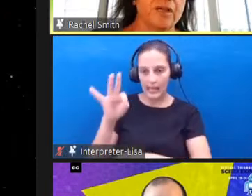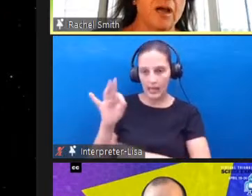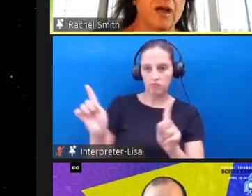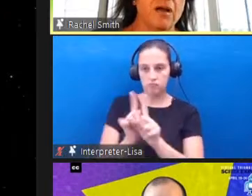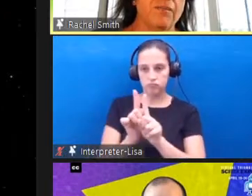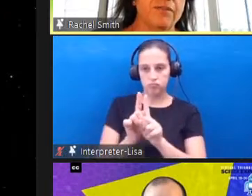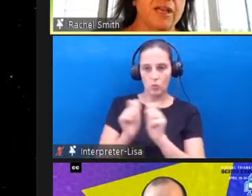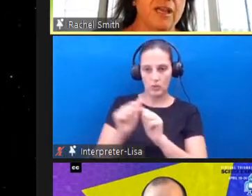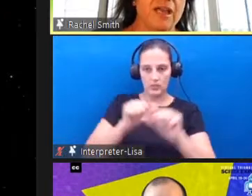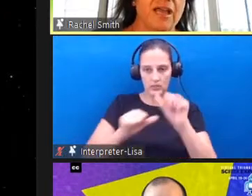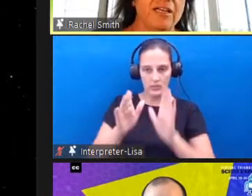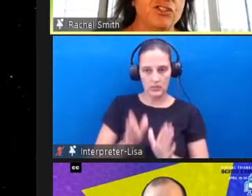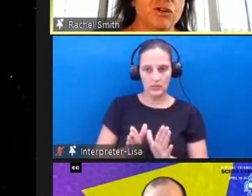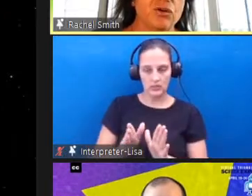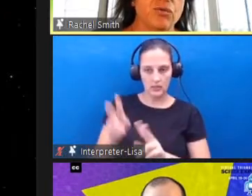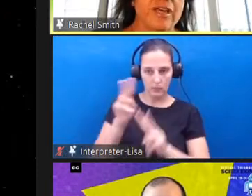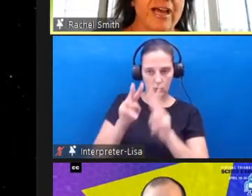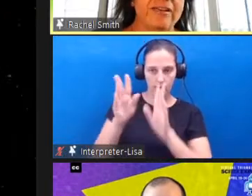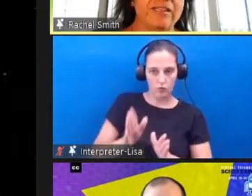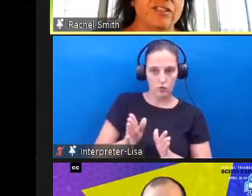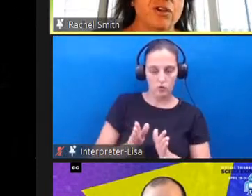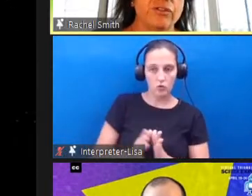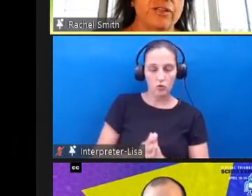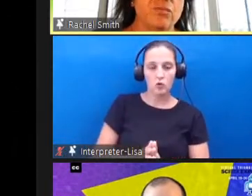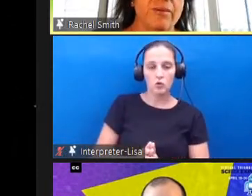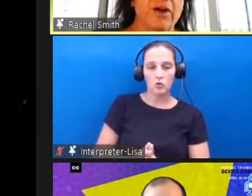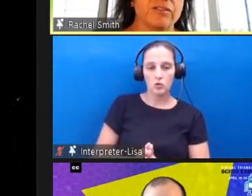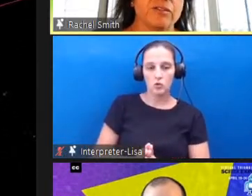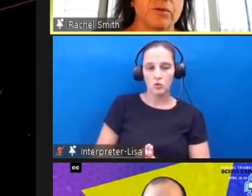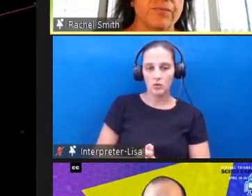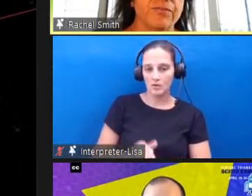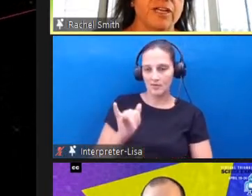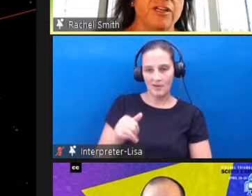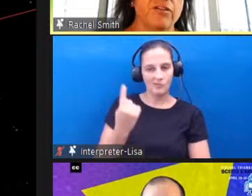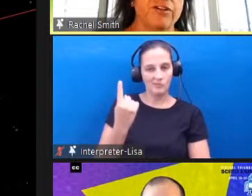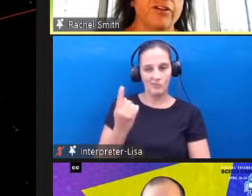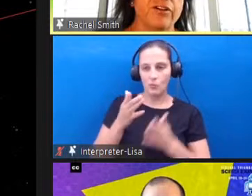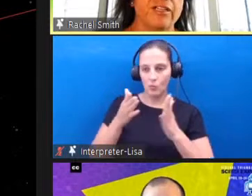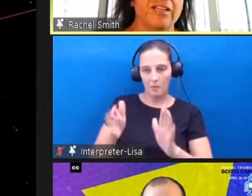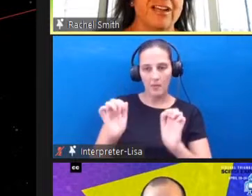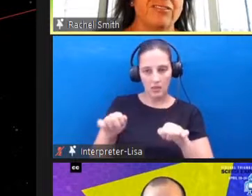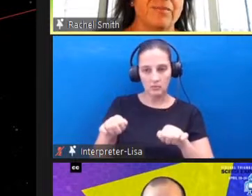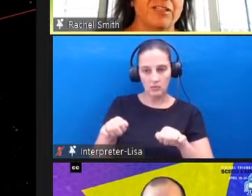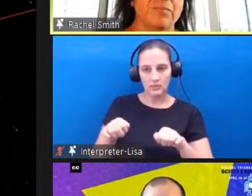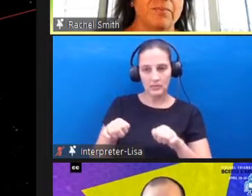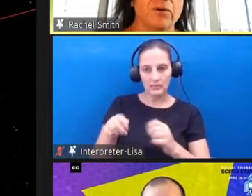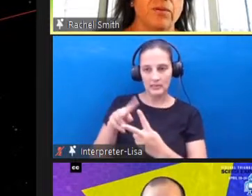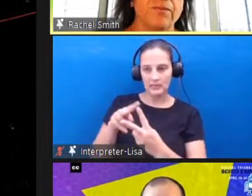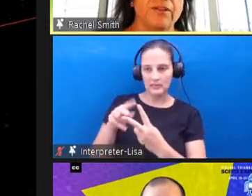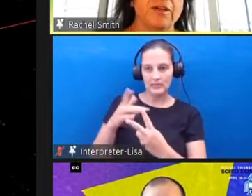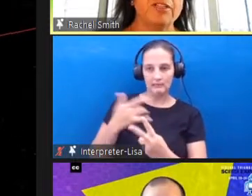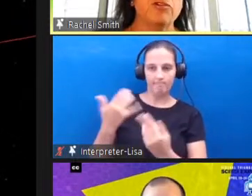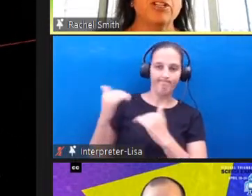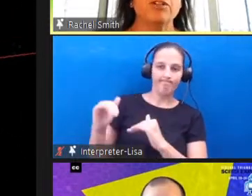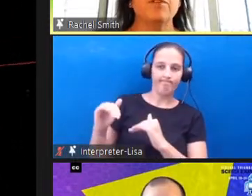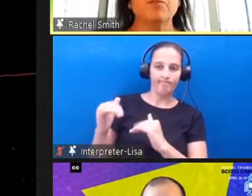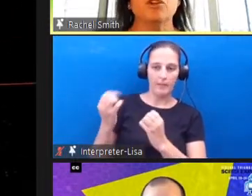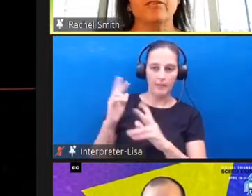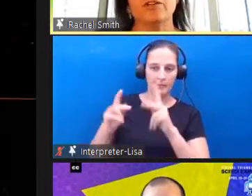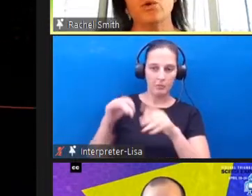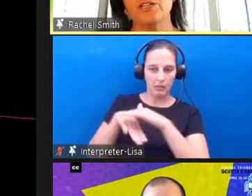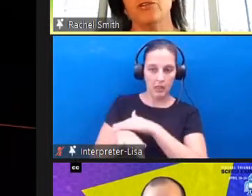observer. And so that is the only way possible that I know of. They kind of limit the people. But there is